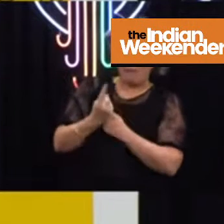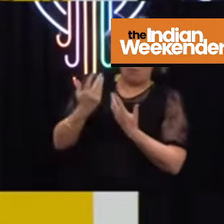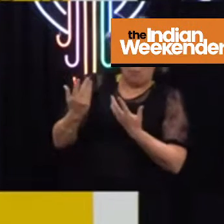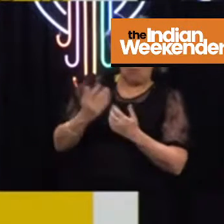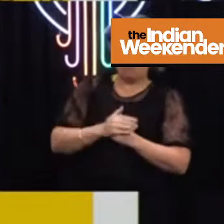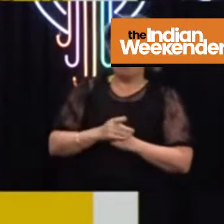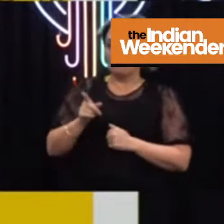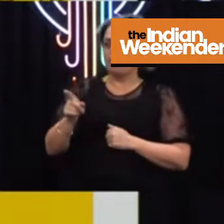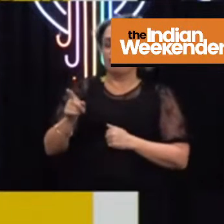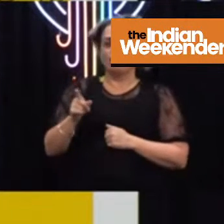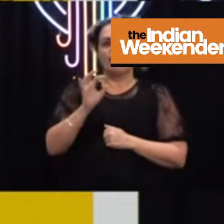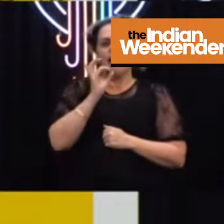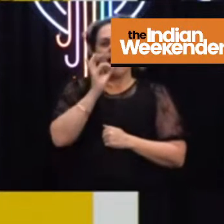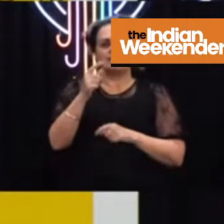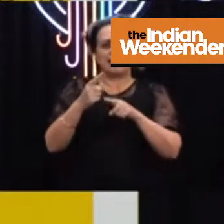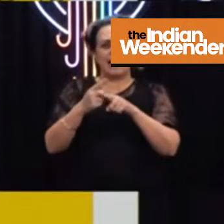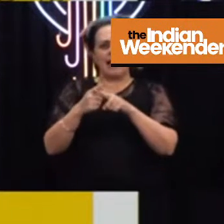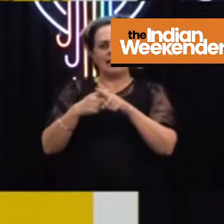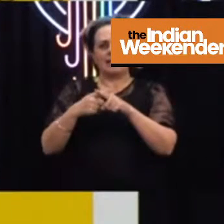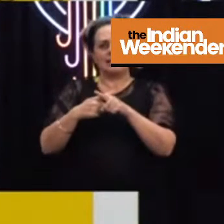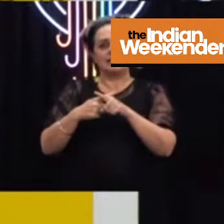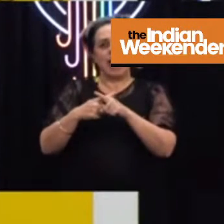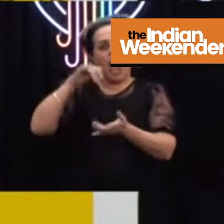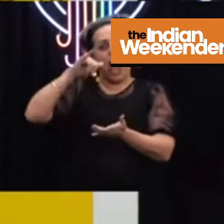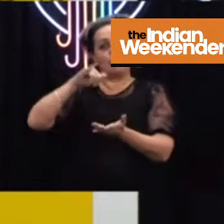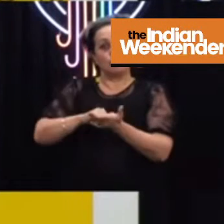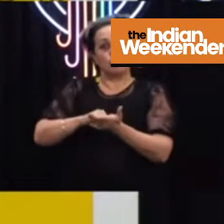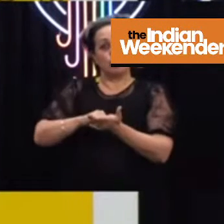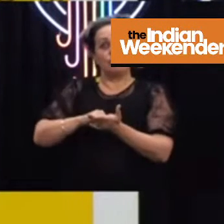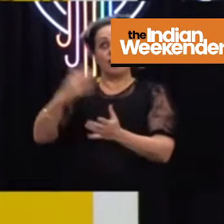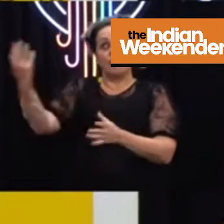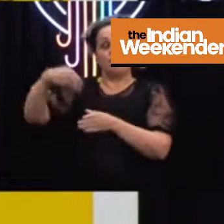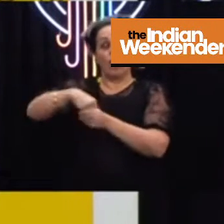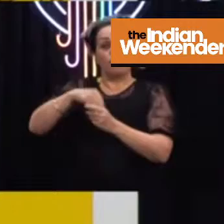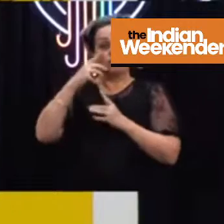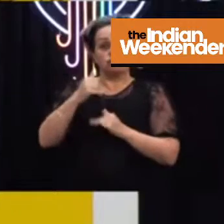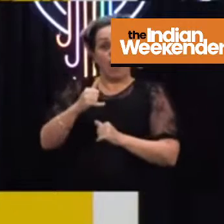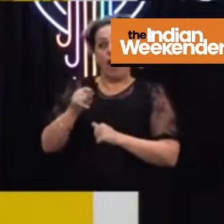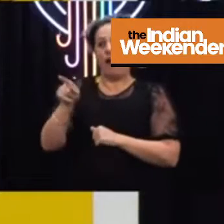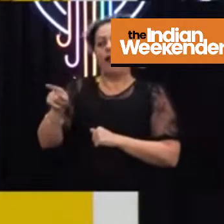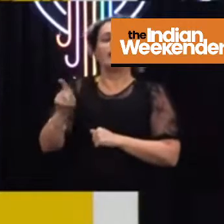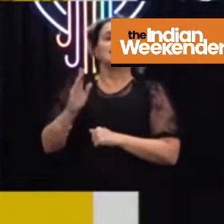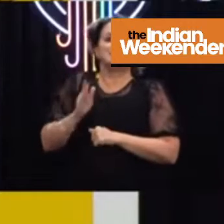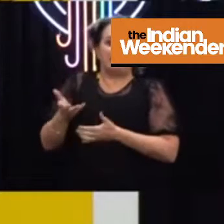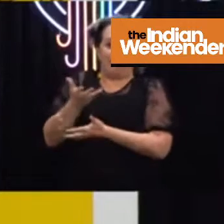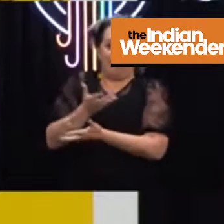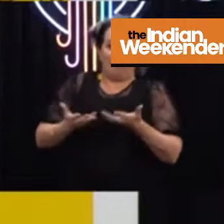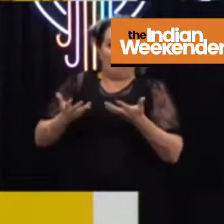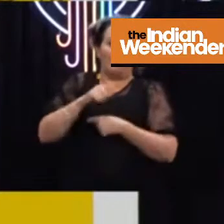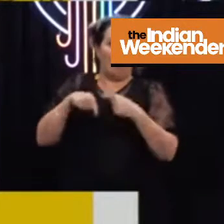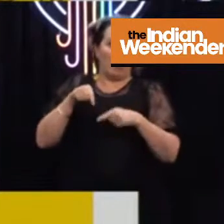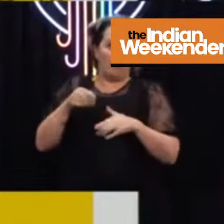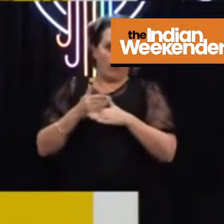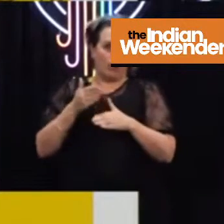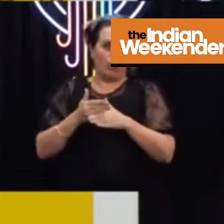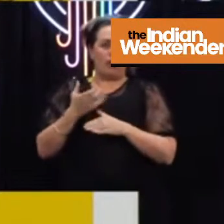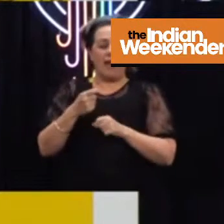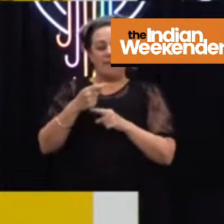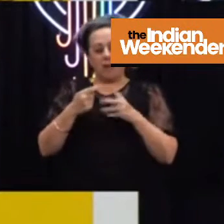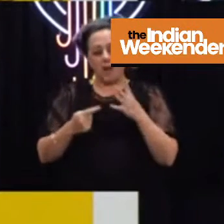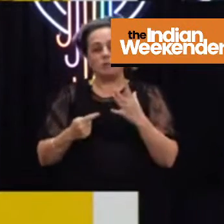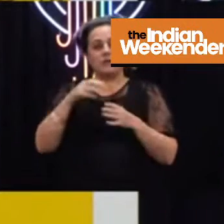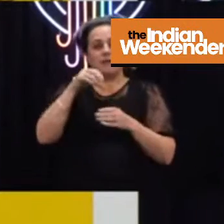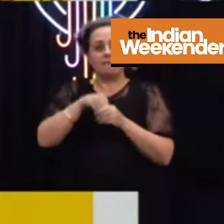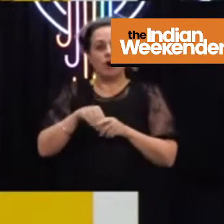the UK qualify as one of the approved list of countries in that trial? So all of that work is still underway, and so there's a number of factors, including